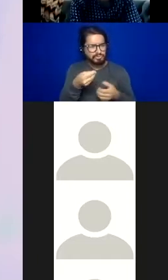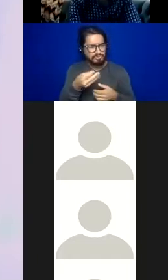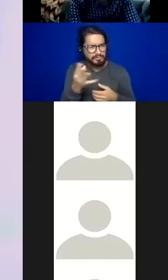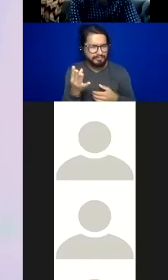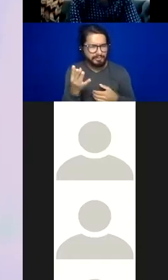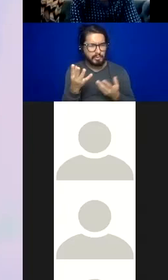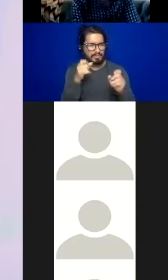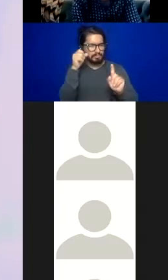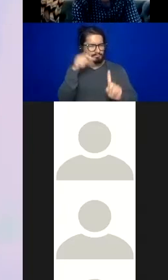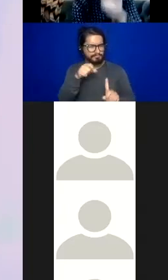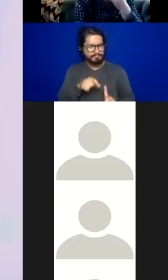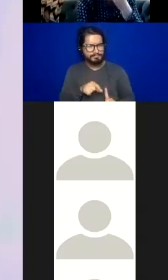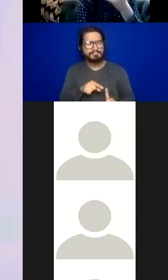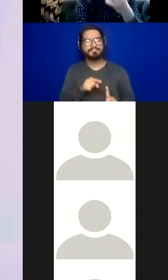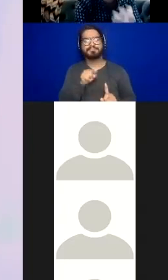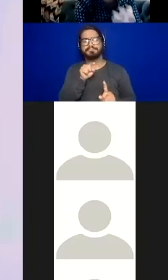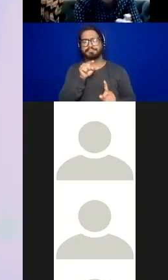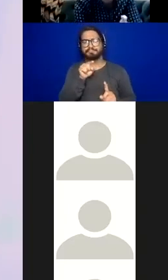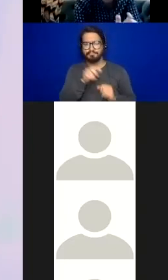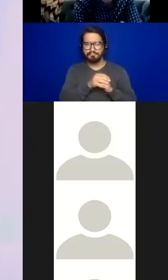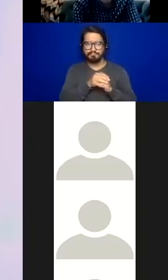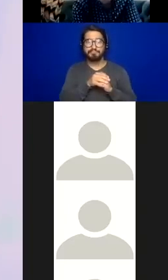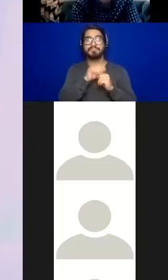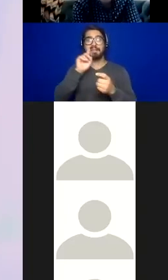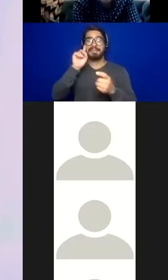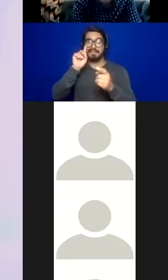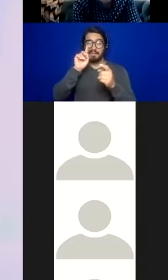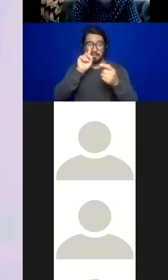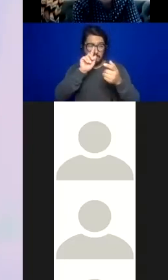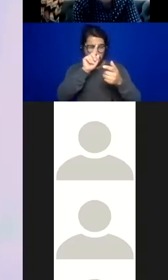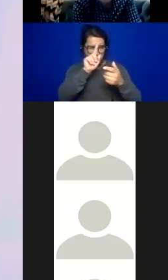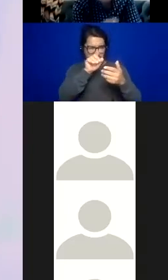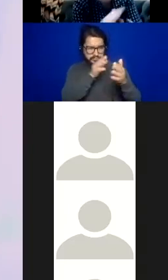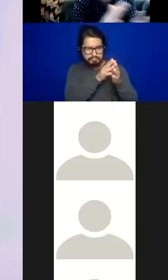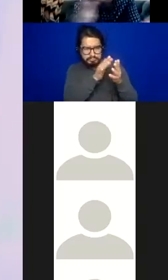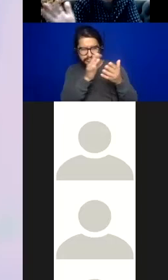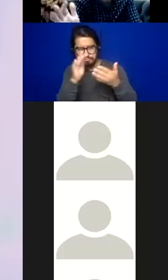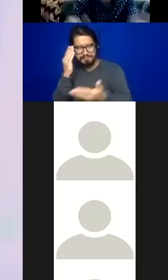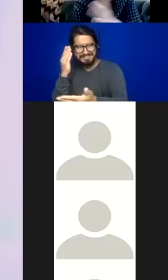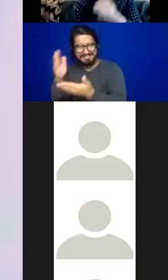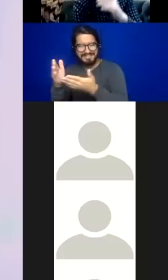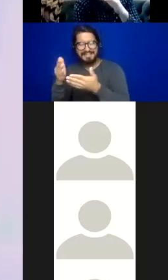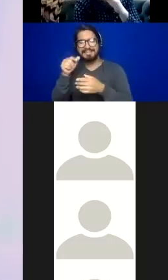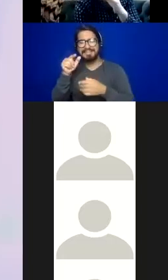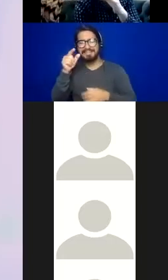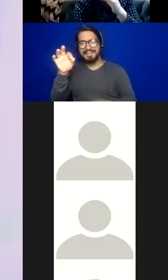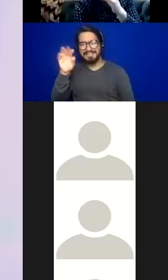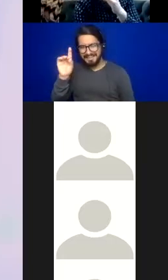here. So I only got to the DSM-3, right, which is 1980. I still have like a few more to